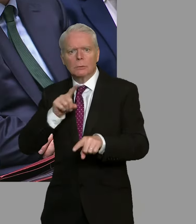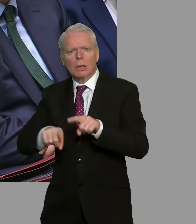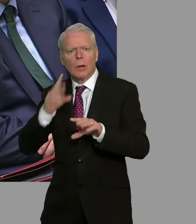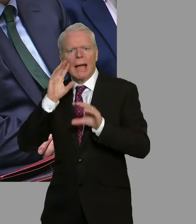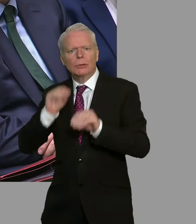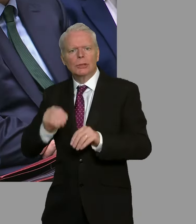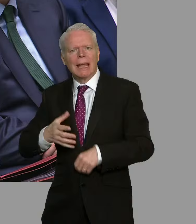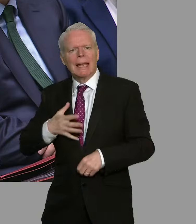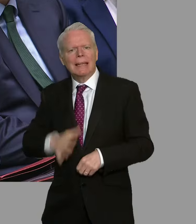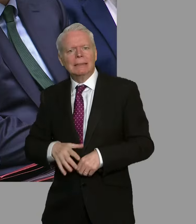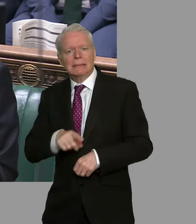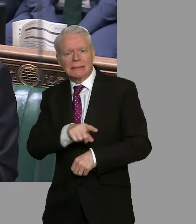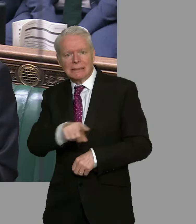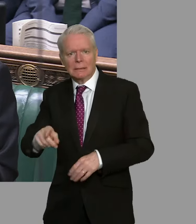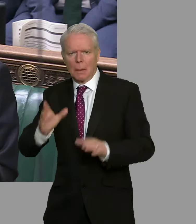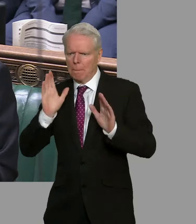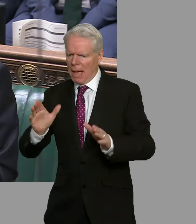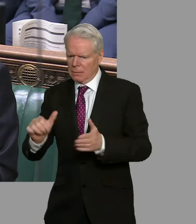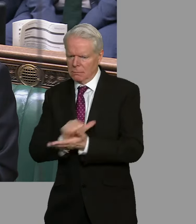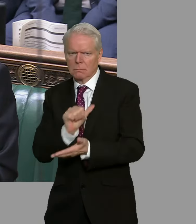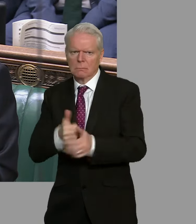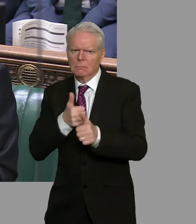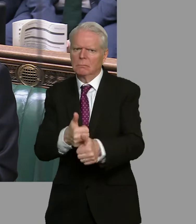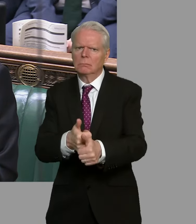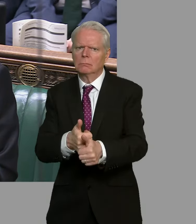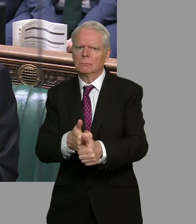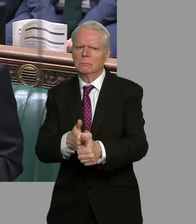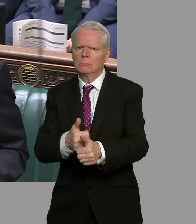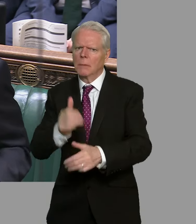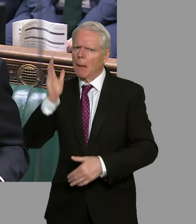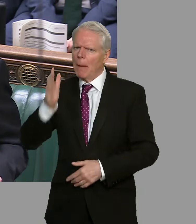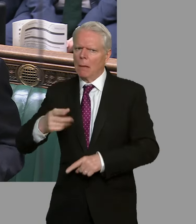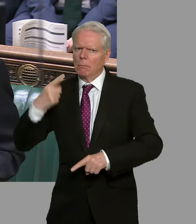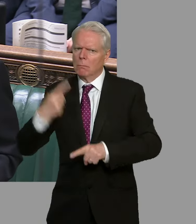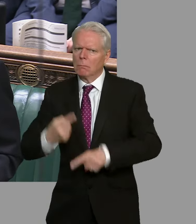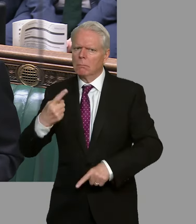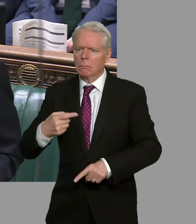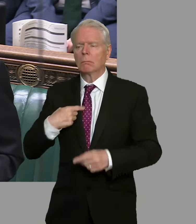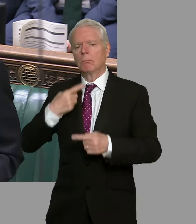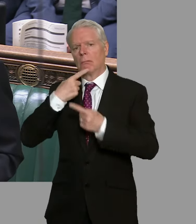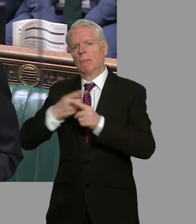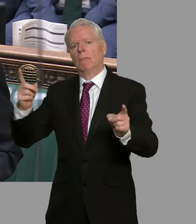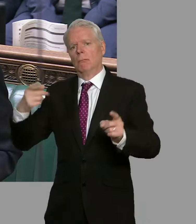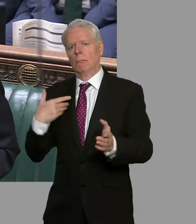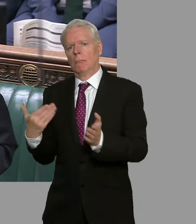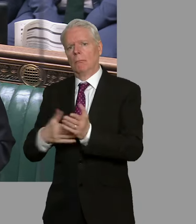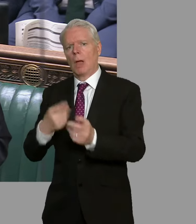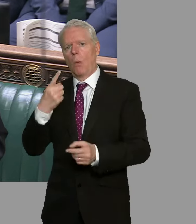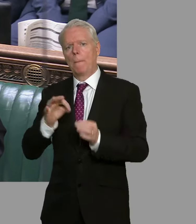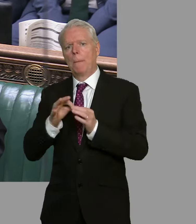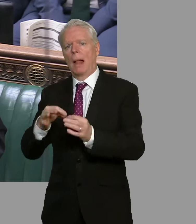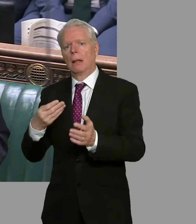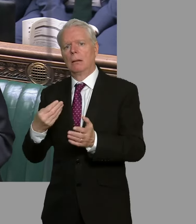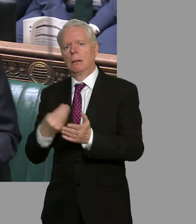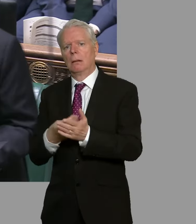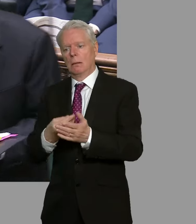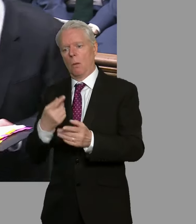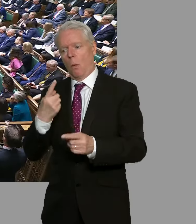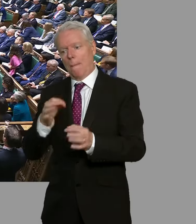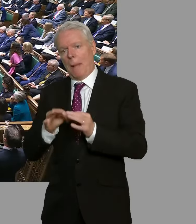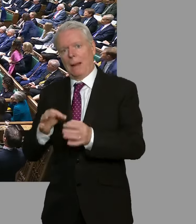Lancashire. We will support special schools and deliver truly inclusive places and expertise in mainstream schools to help every child